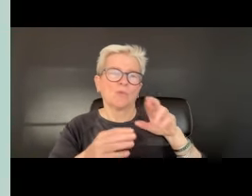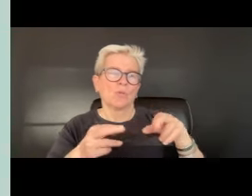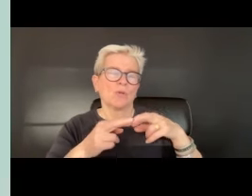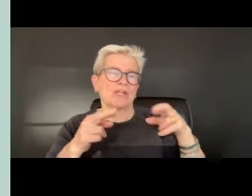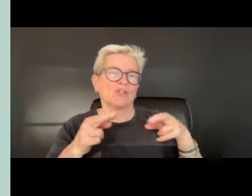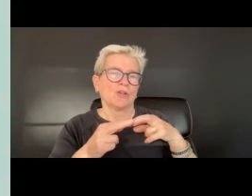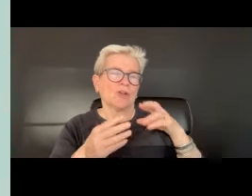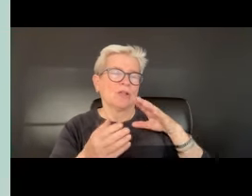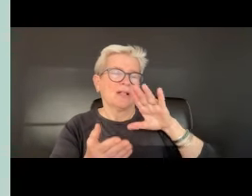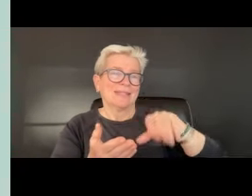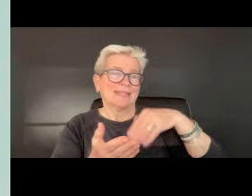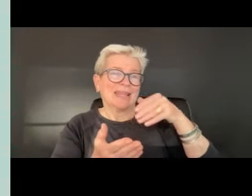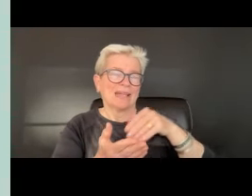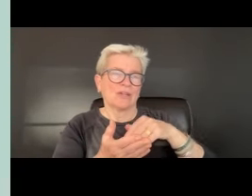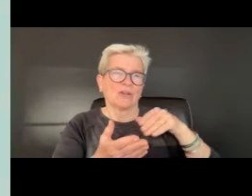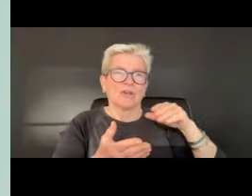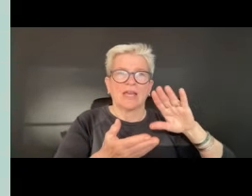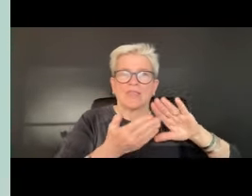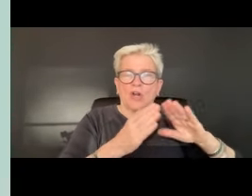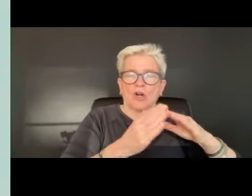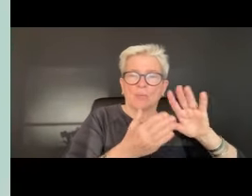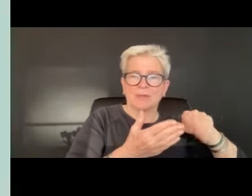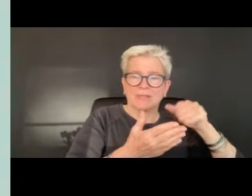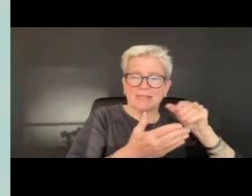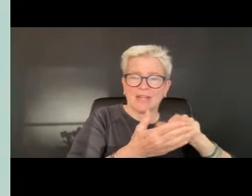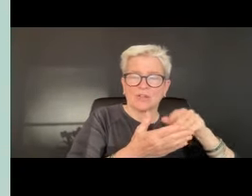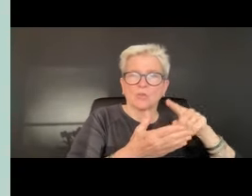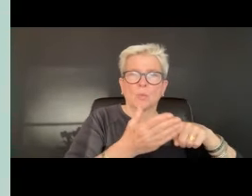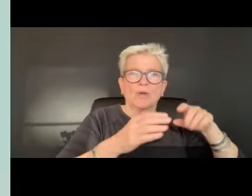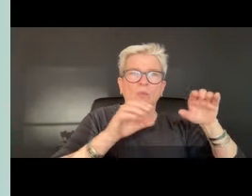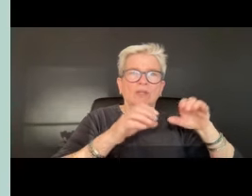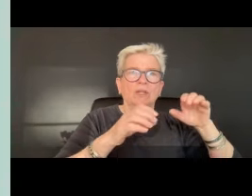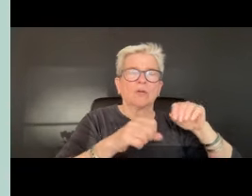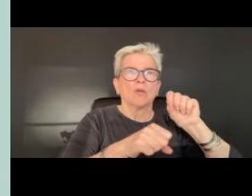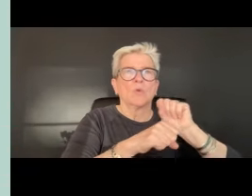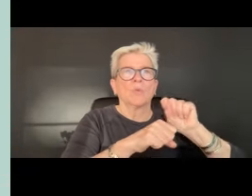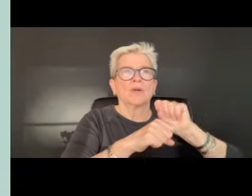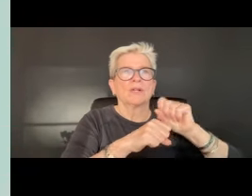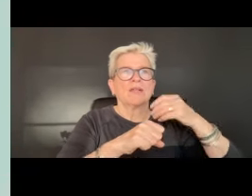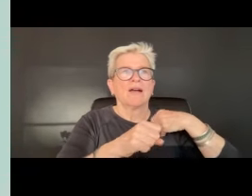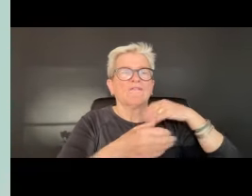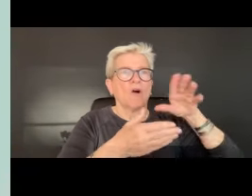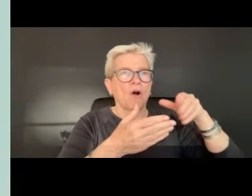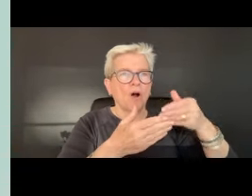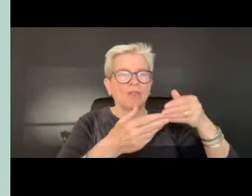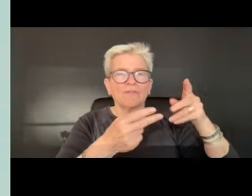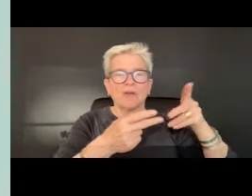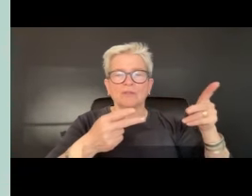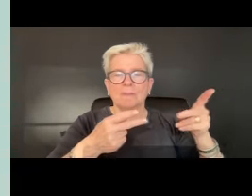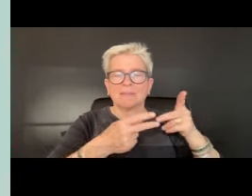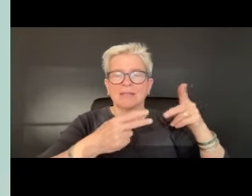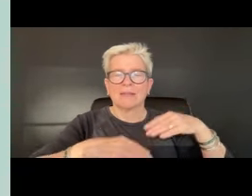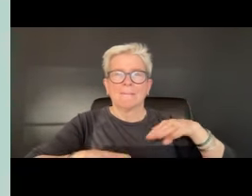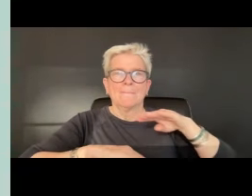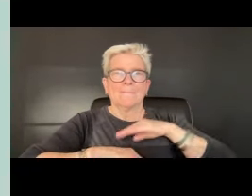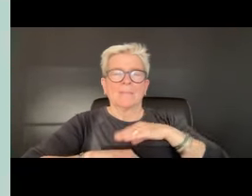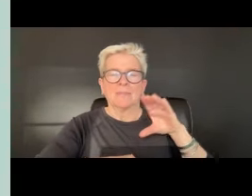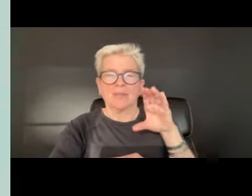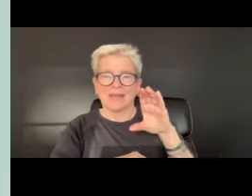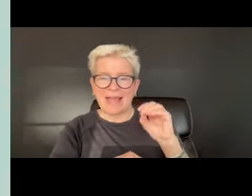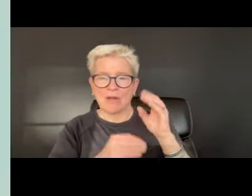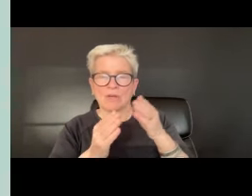we're doing with our urban centers is working to have all of those places meet those countywide center